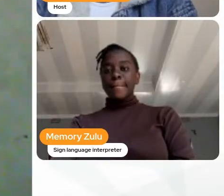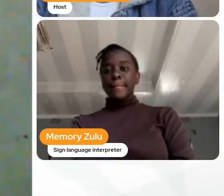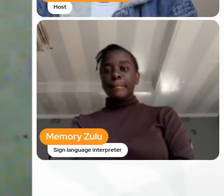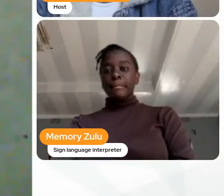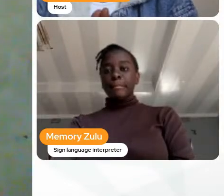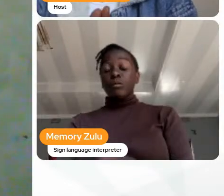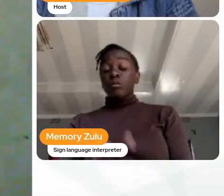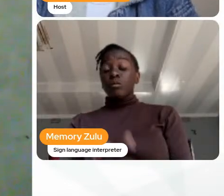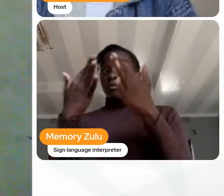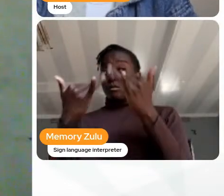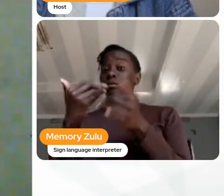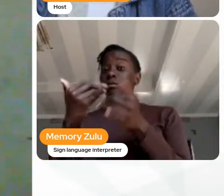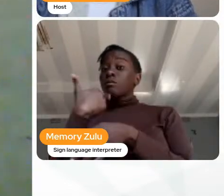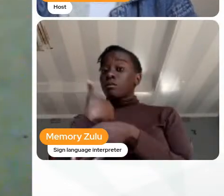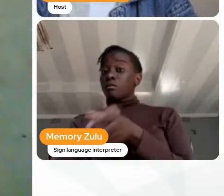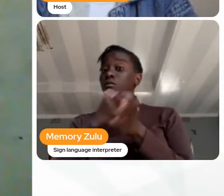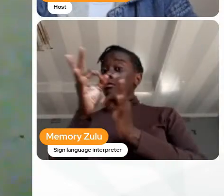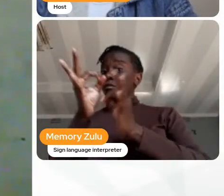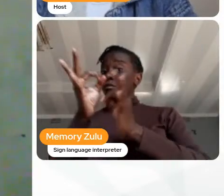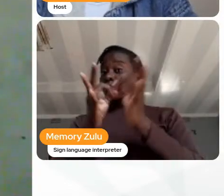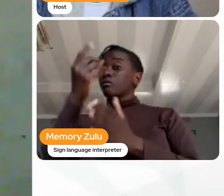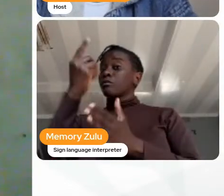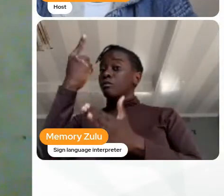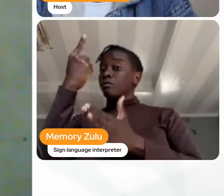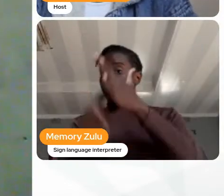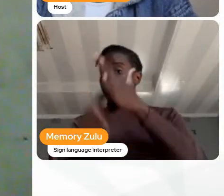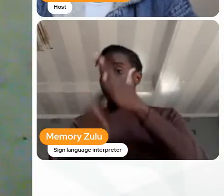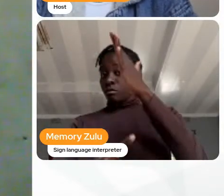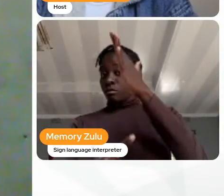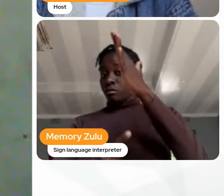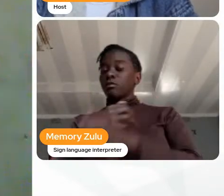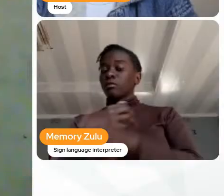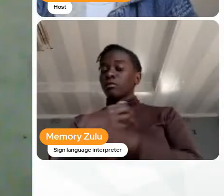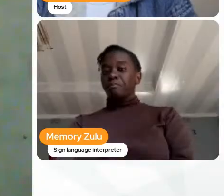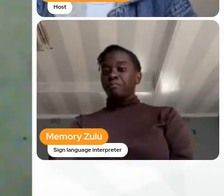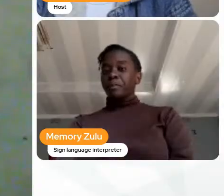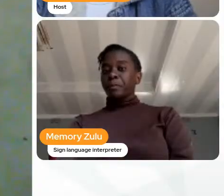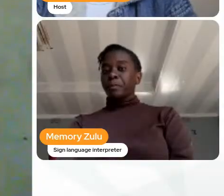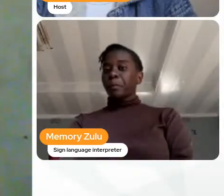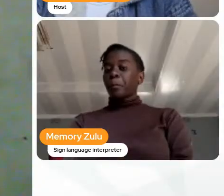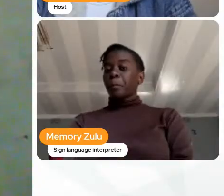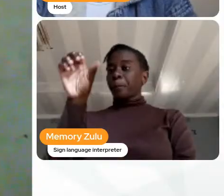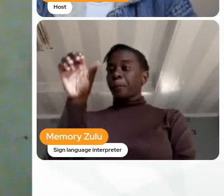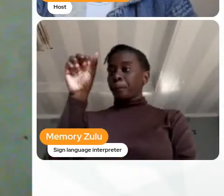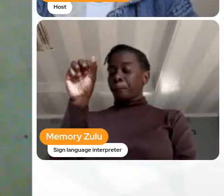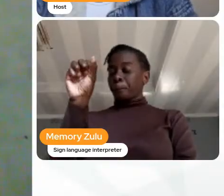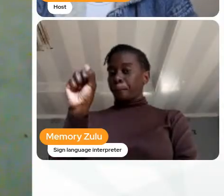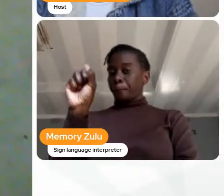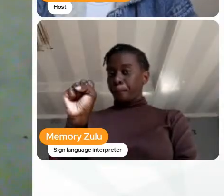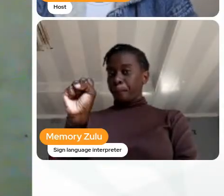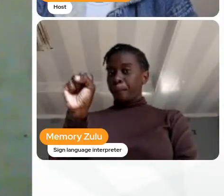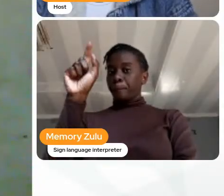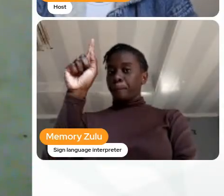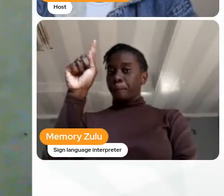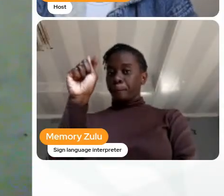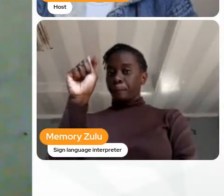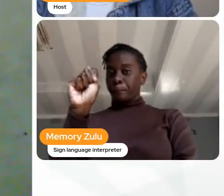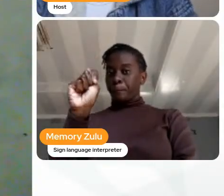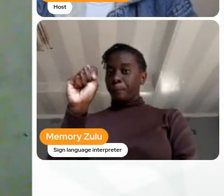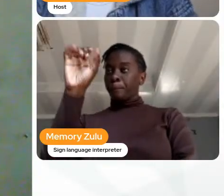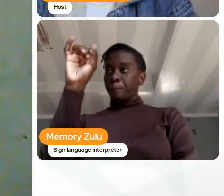STIs remain a major public health concern, particularly amongst the young